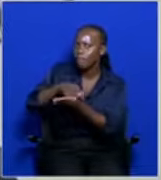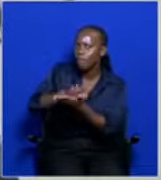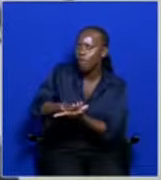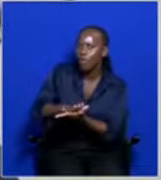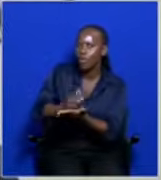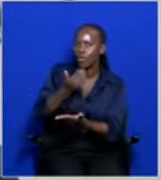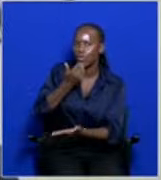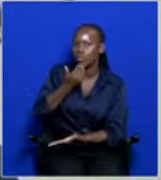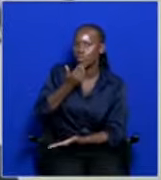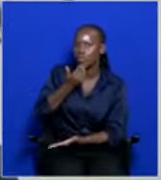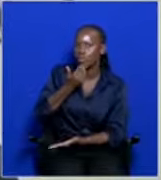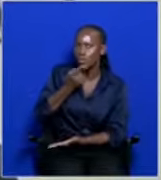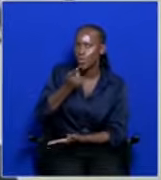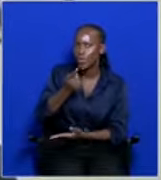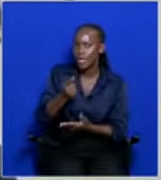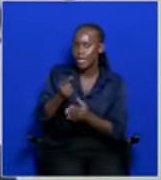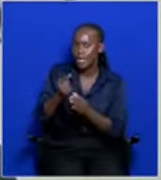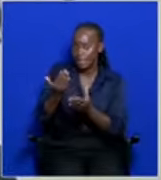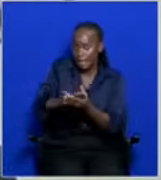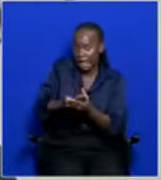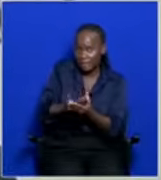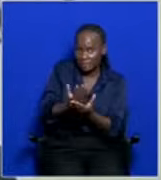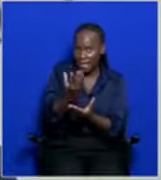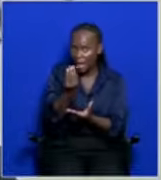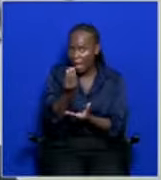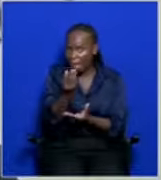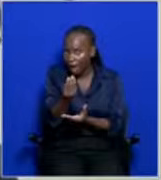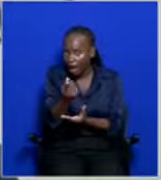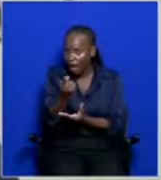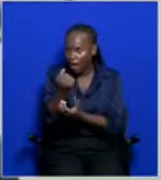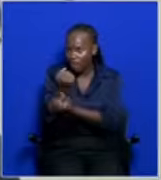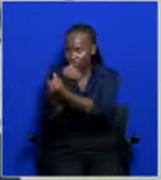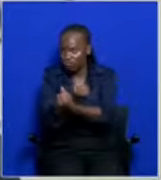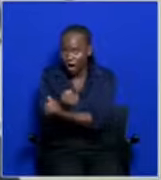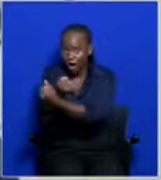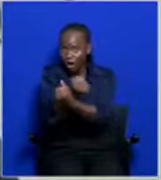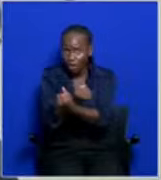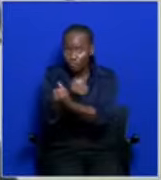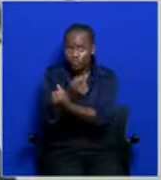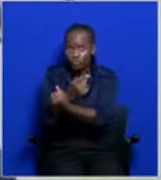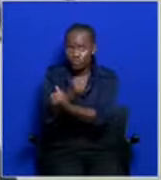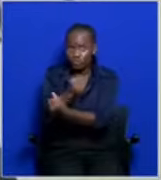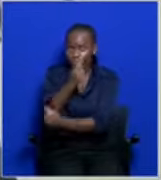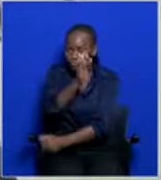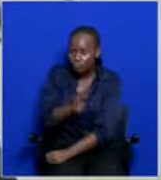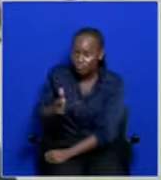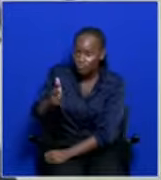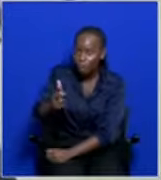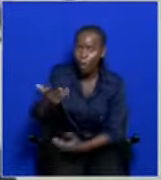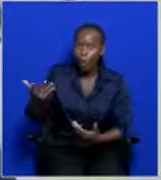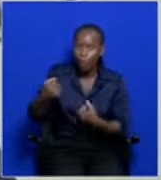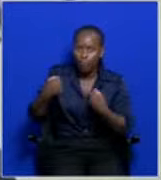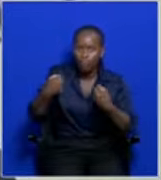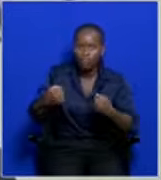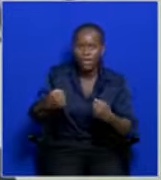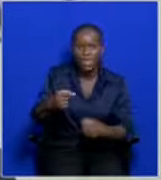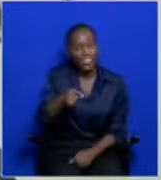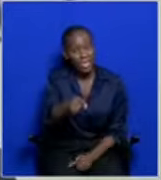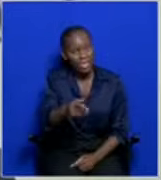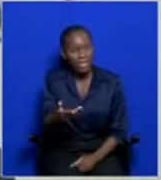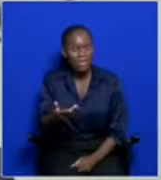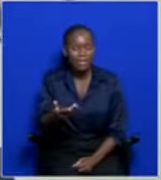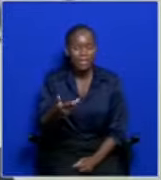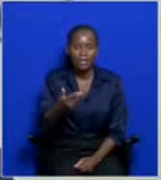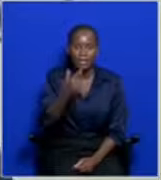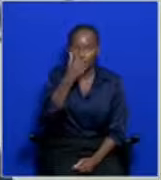number for the truck to be booked in? And EMPD is in better position.